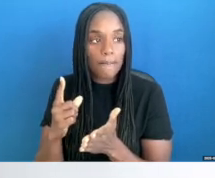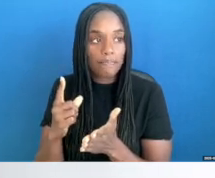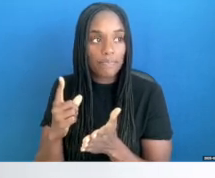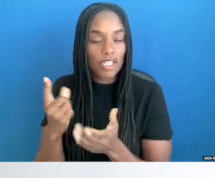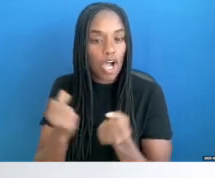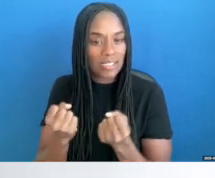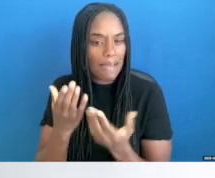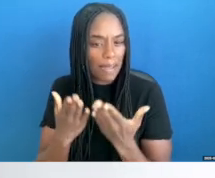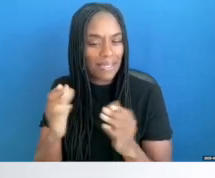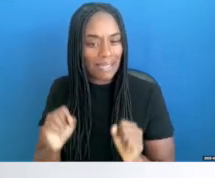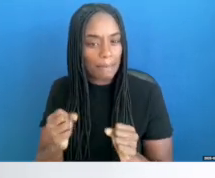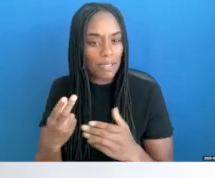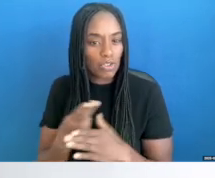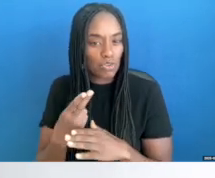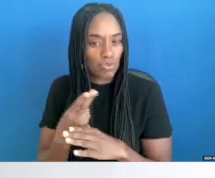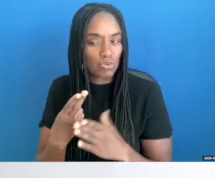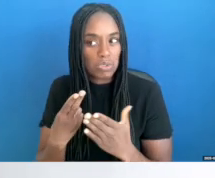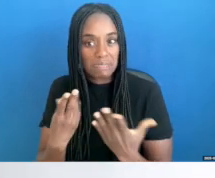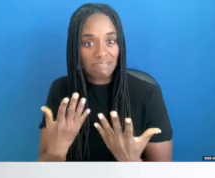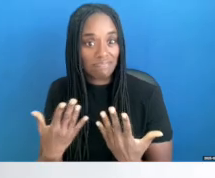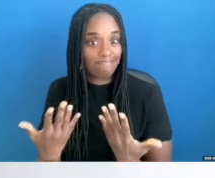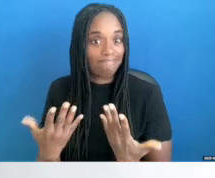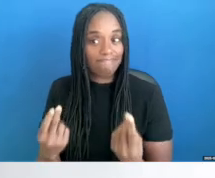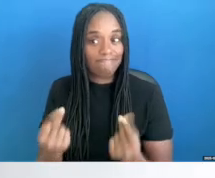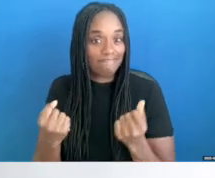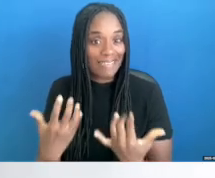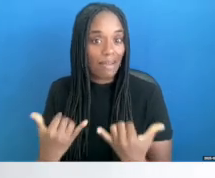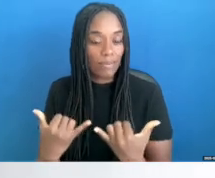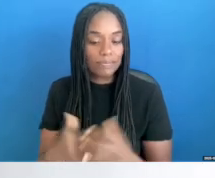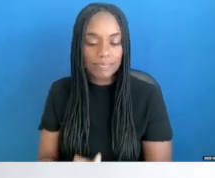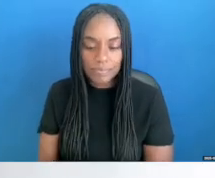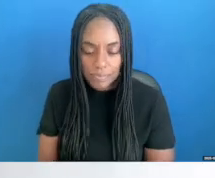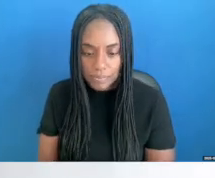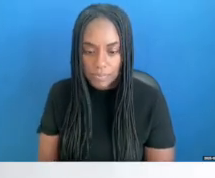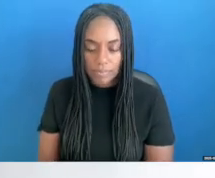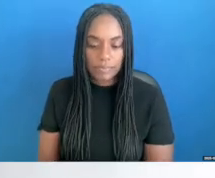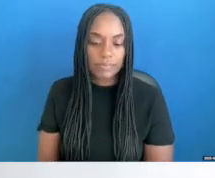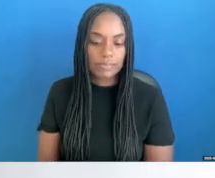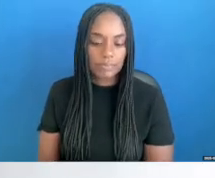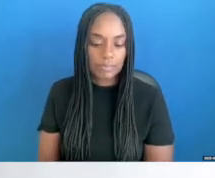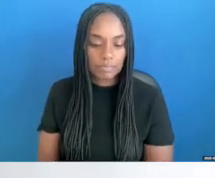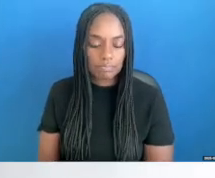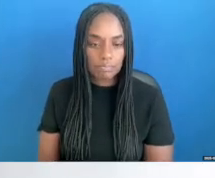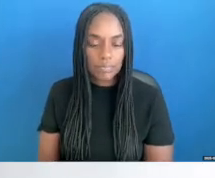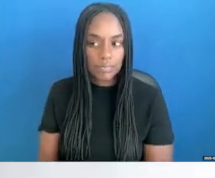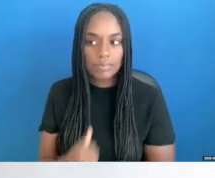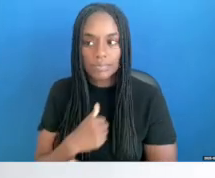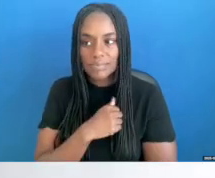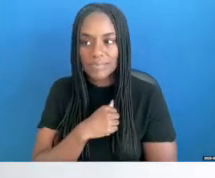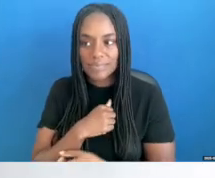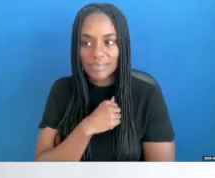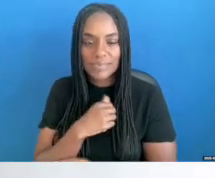uh, my my question related to that. And then, just wanted to also